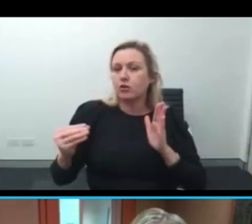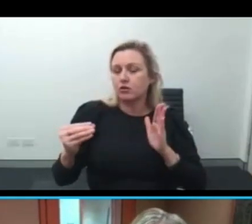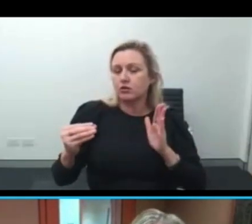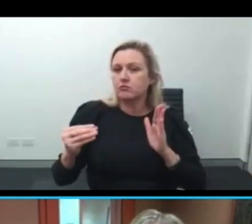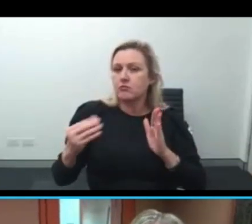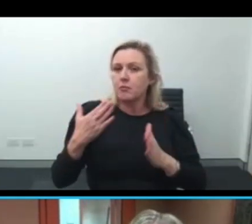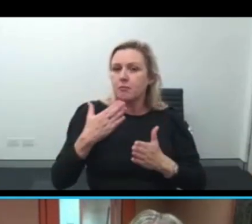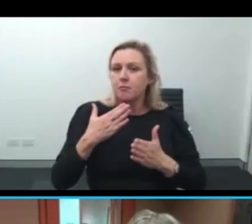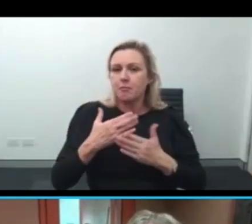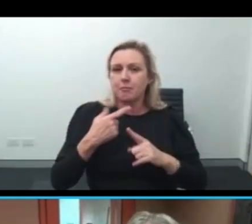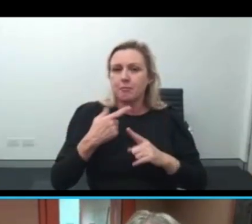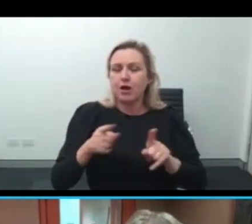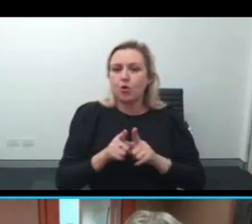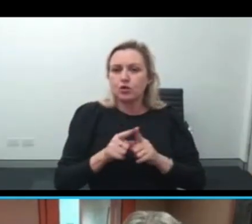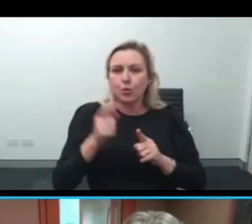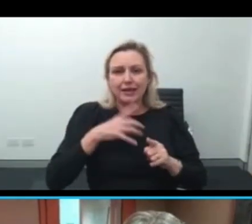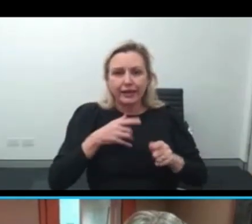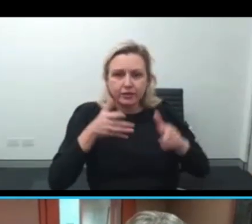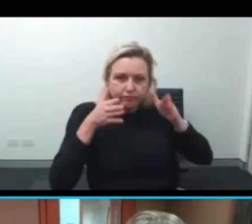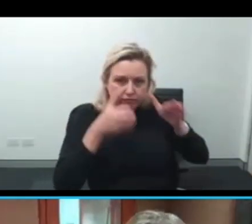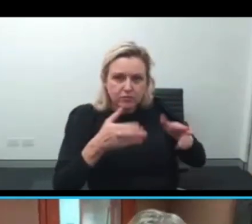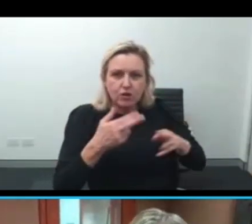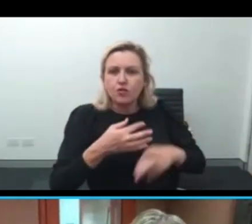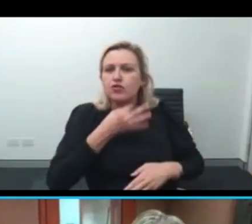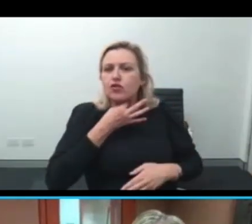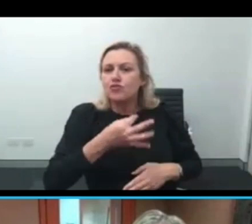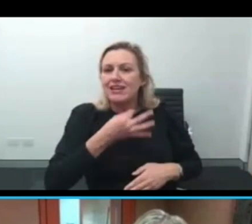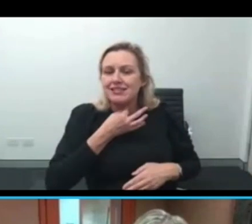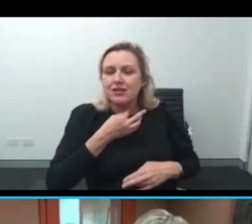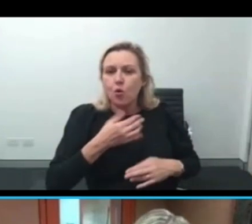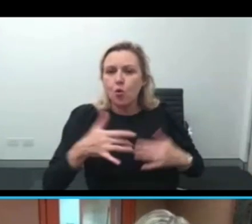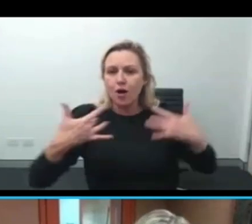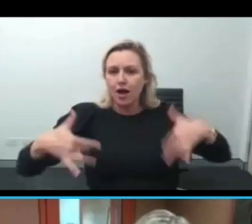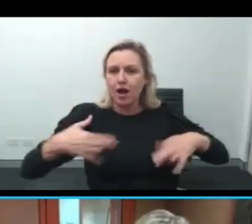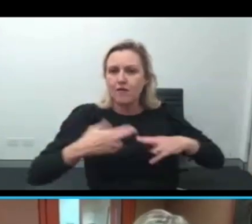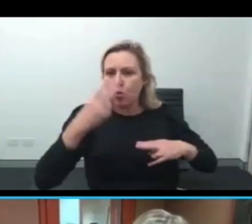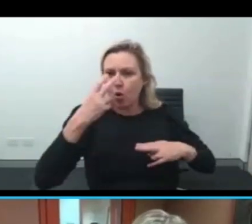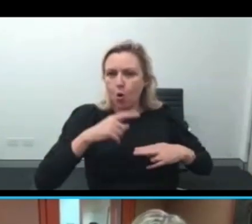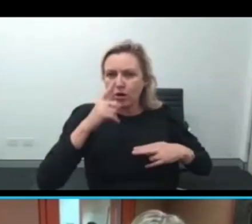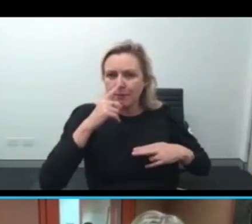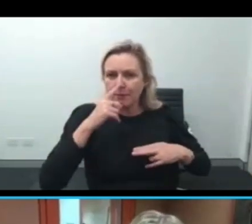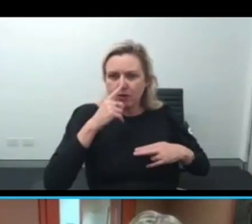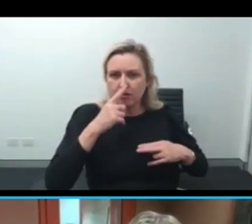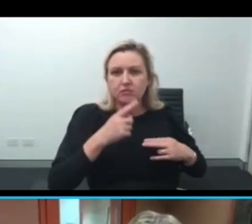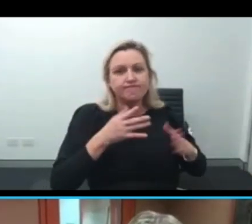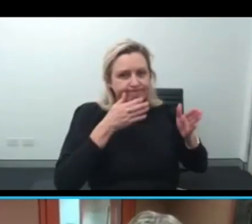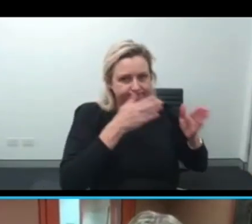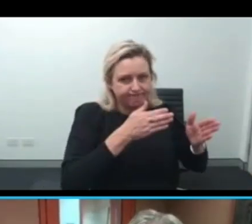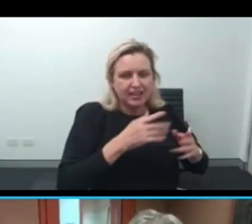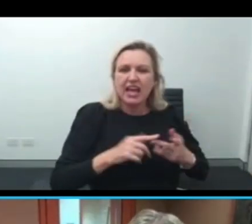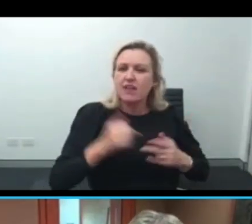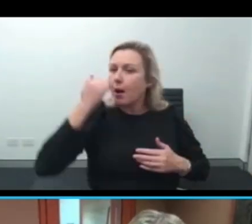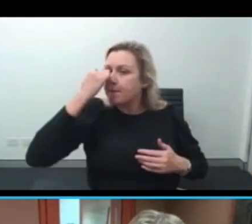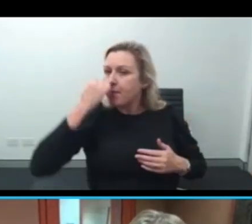measures will then be on addressing risks or actual harm to older people, and more minor issues will be able to be addressed with